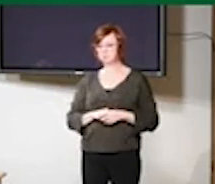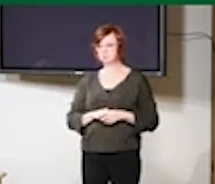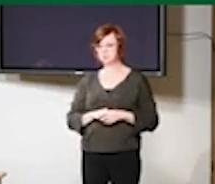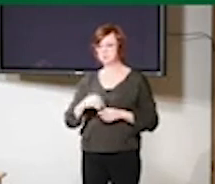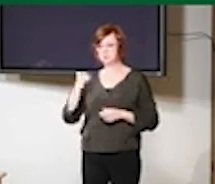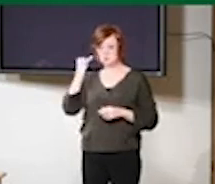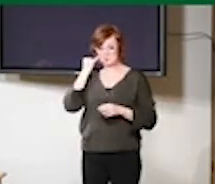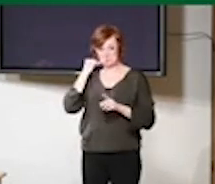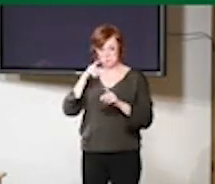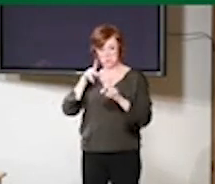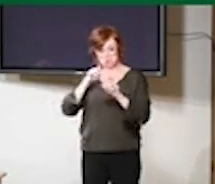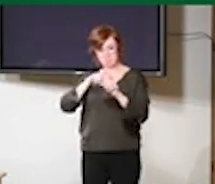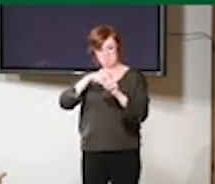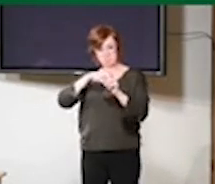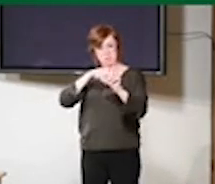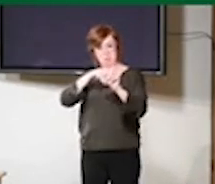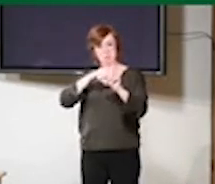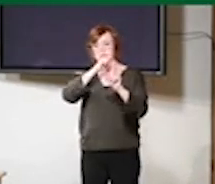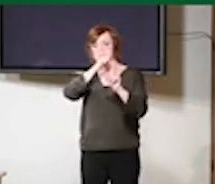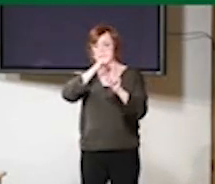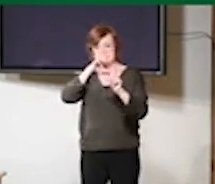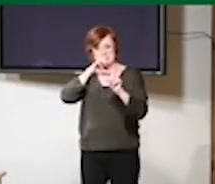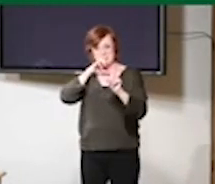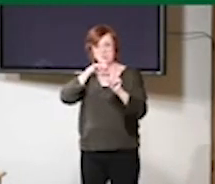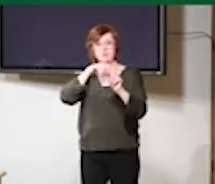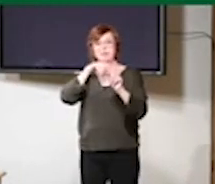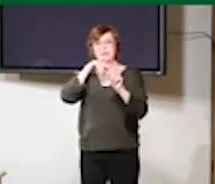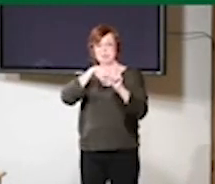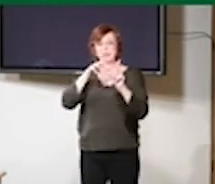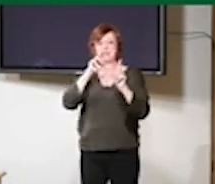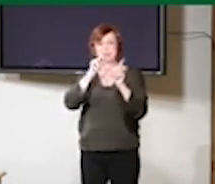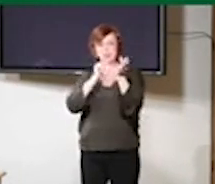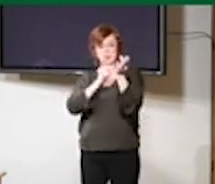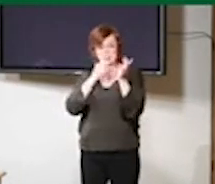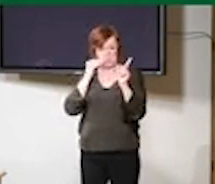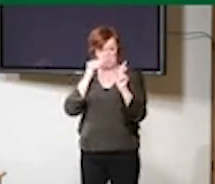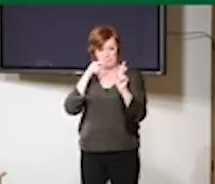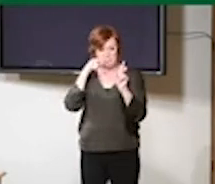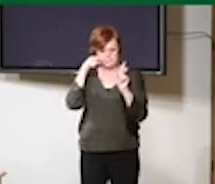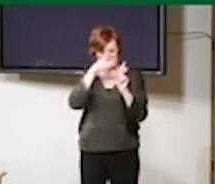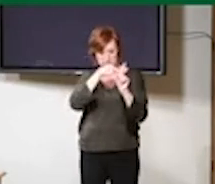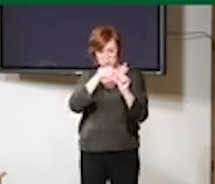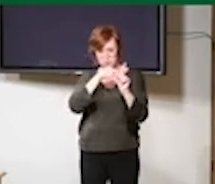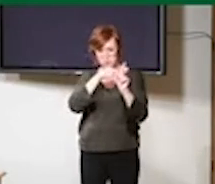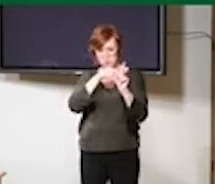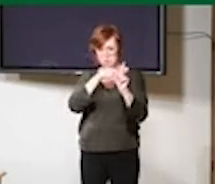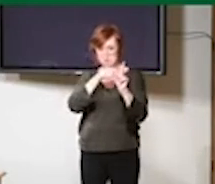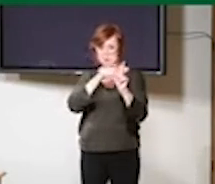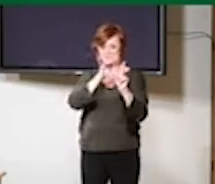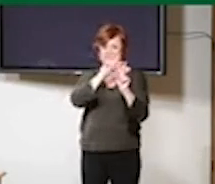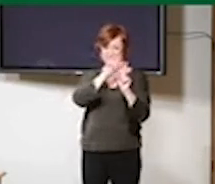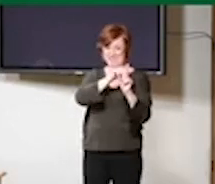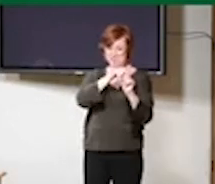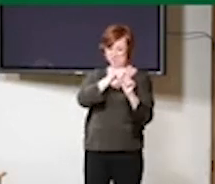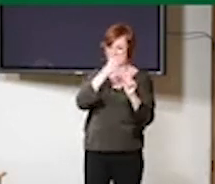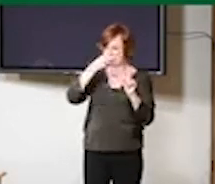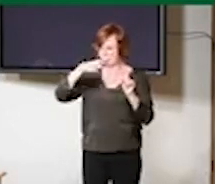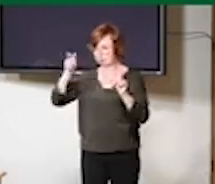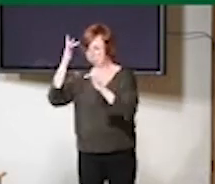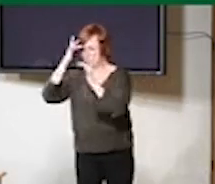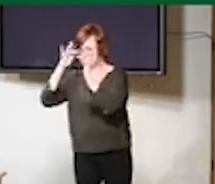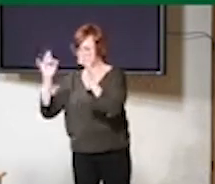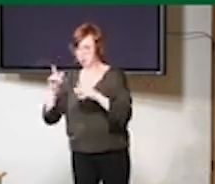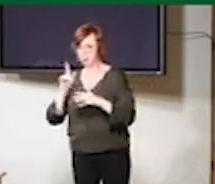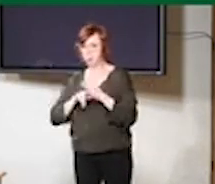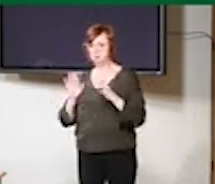in place versus taken to hospital? I think that's a really important question, and